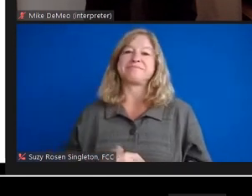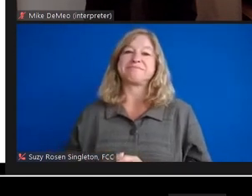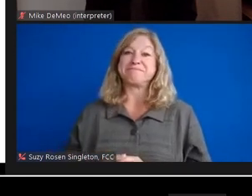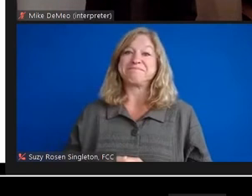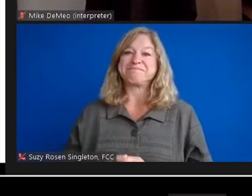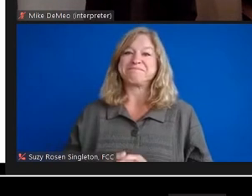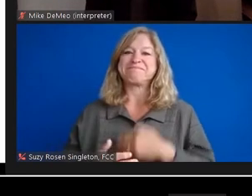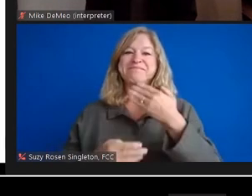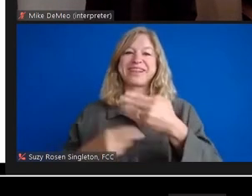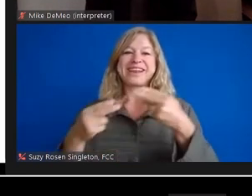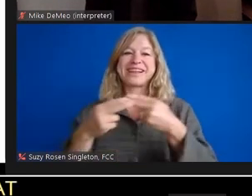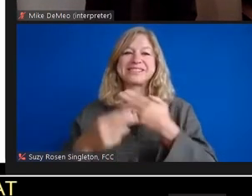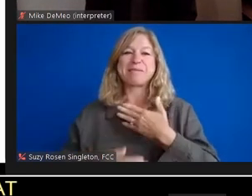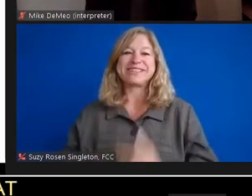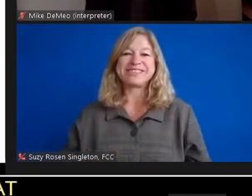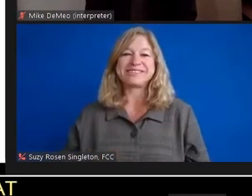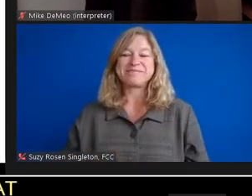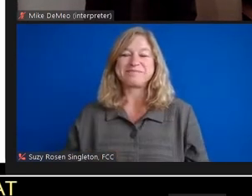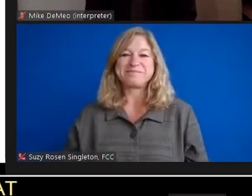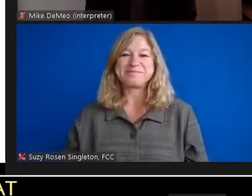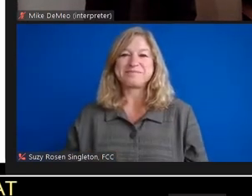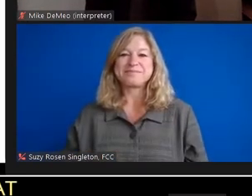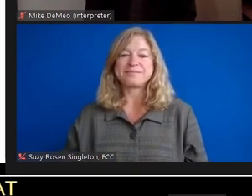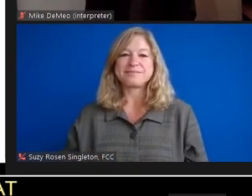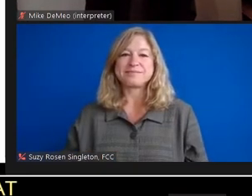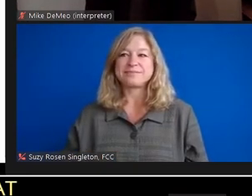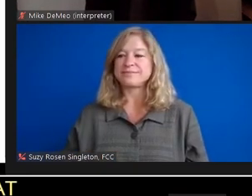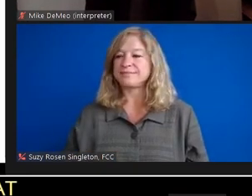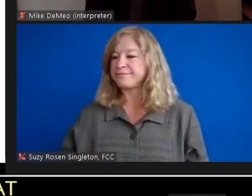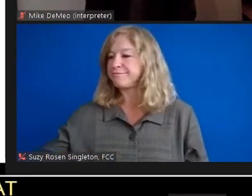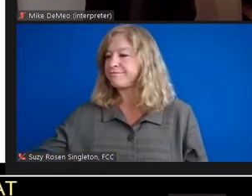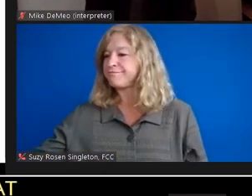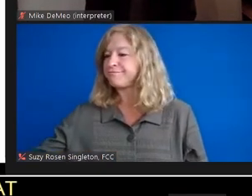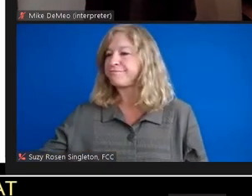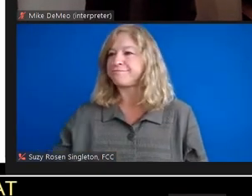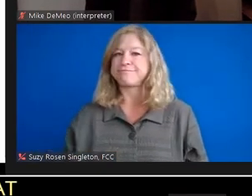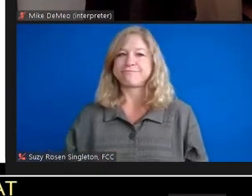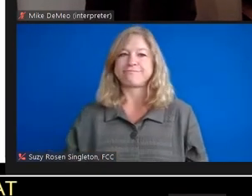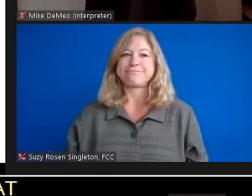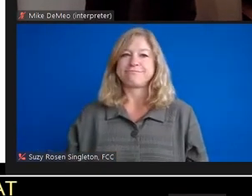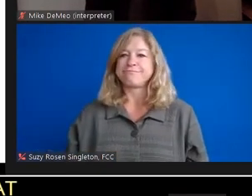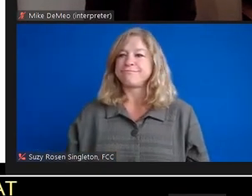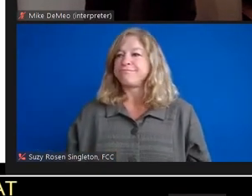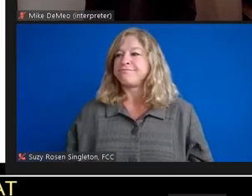end user equipment. Next slide, please.